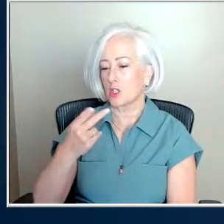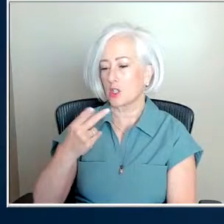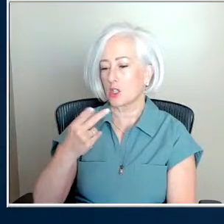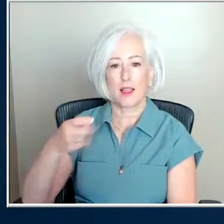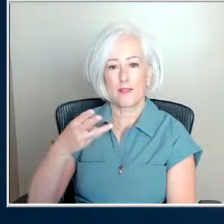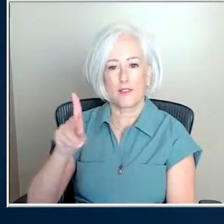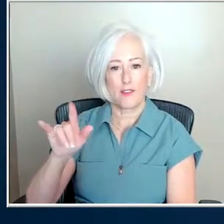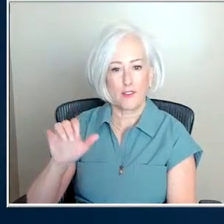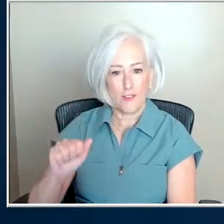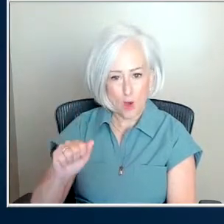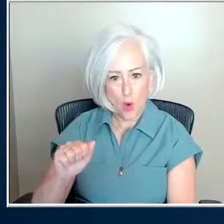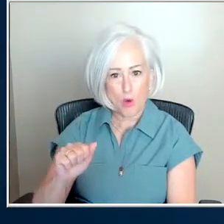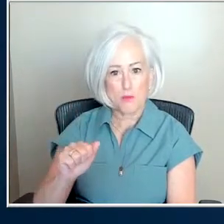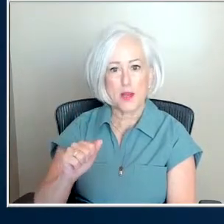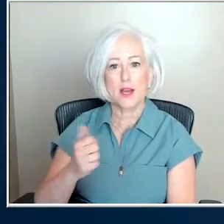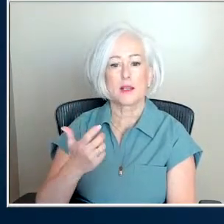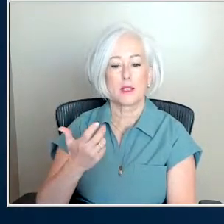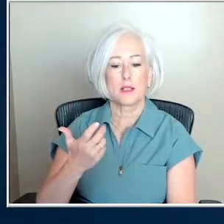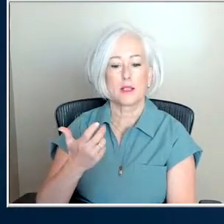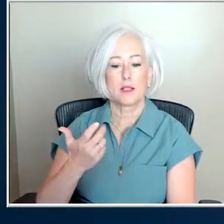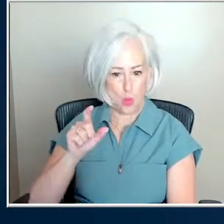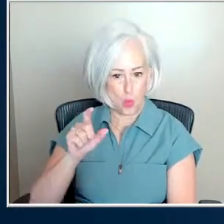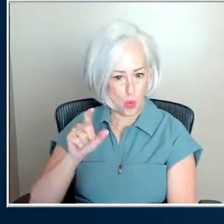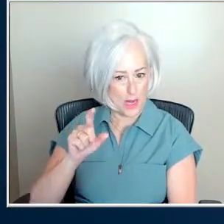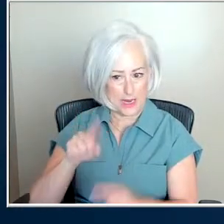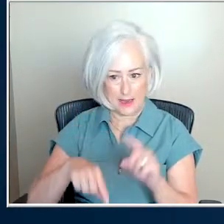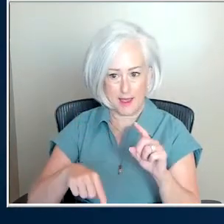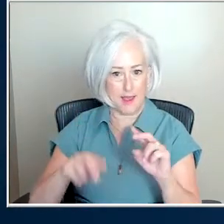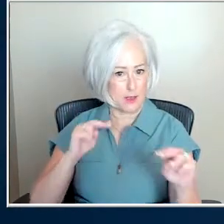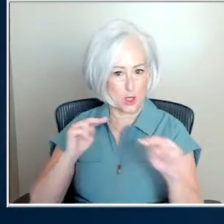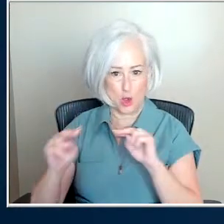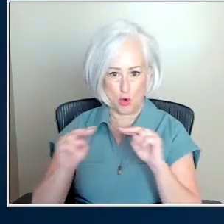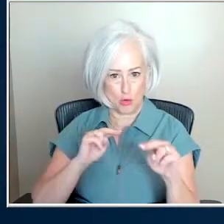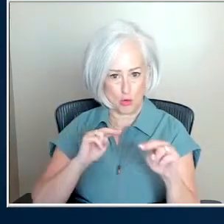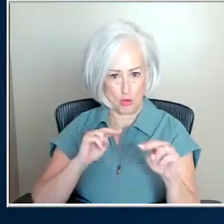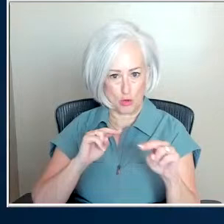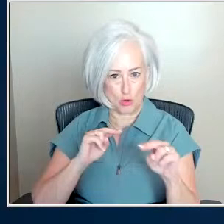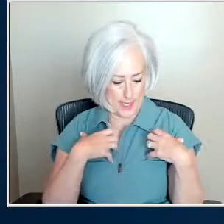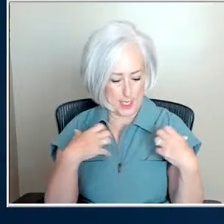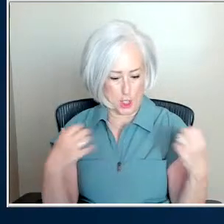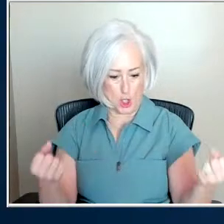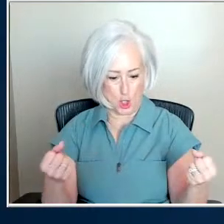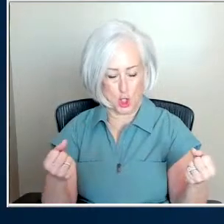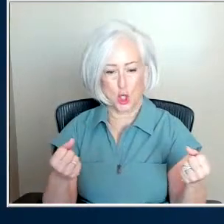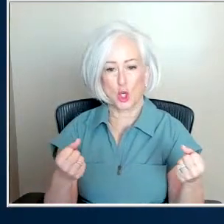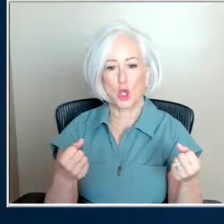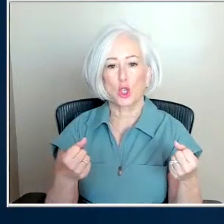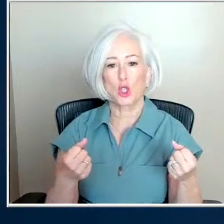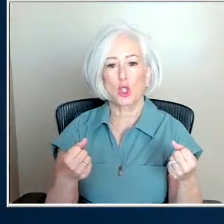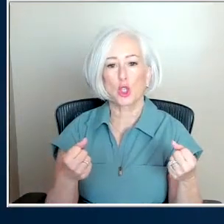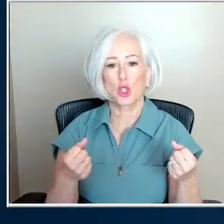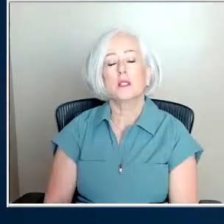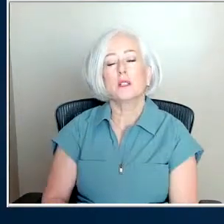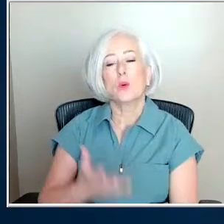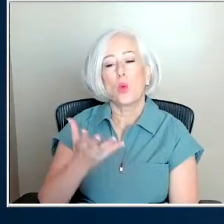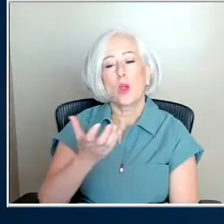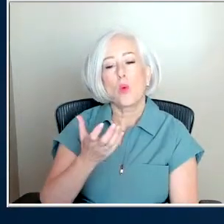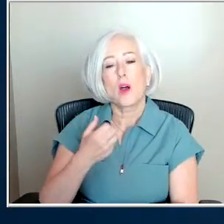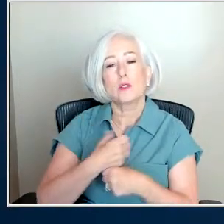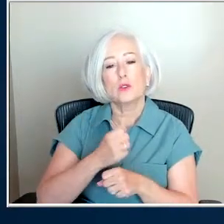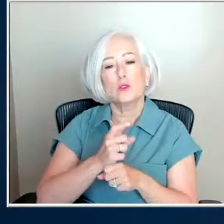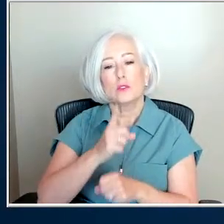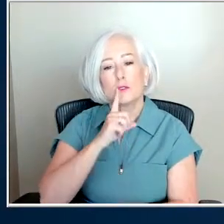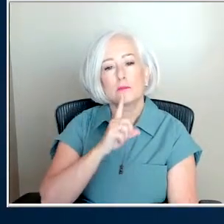getting to a cure. But we also do not want to get to that at any cost. We also want to make sure that we